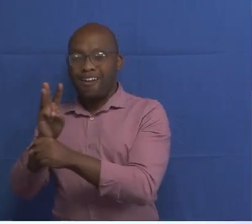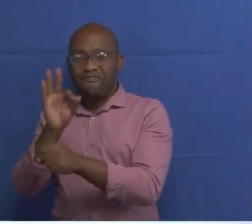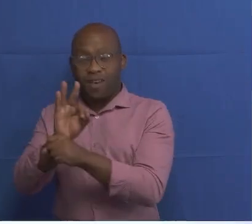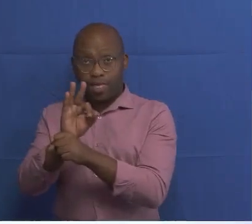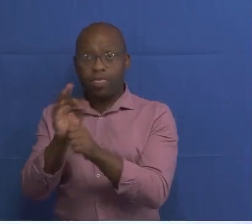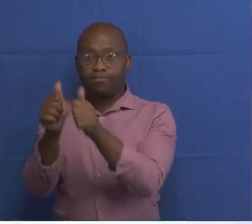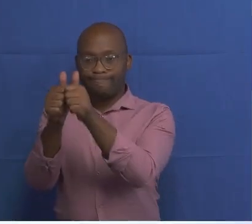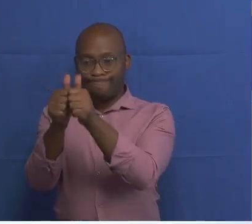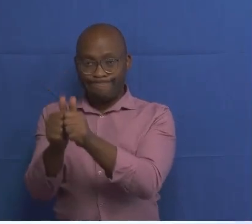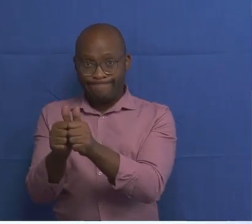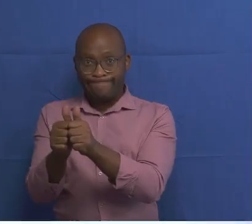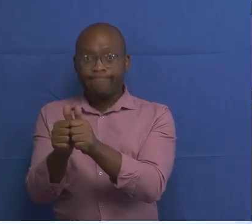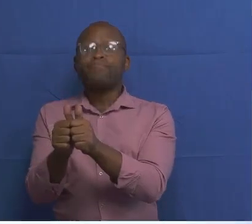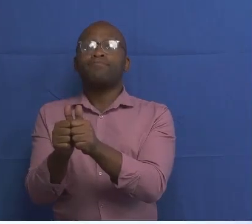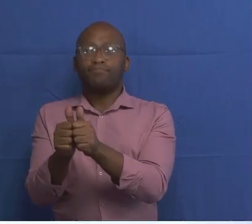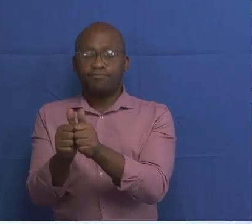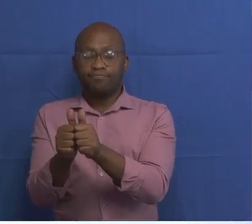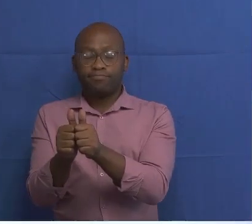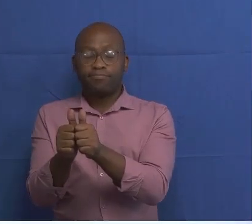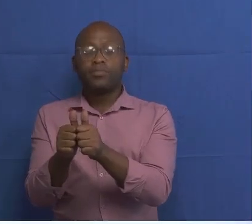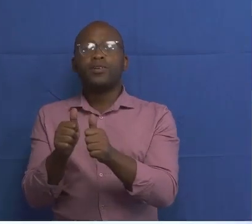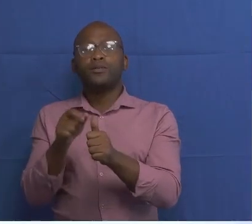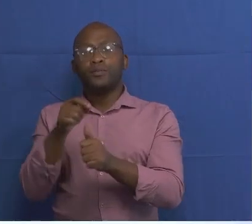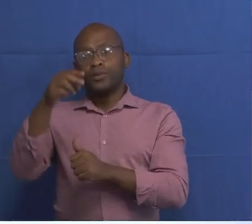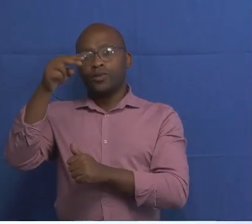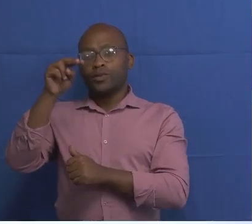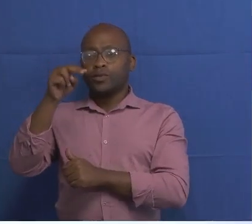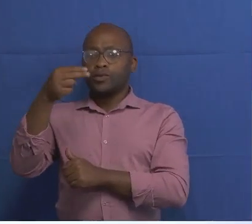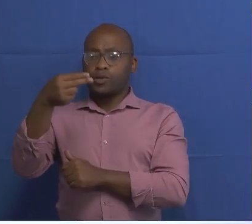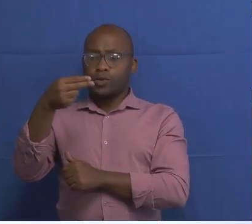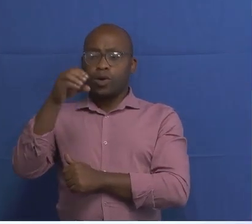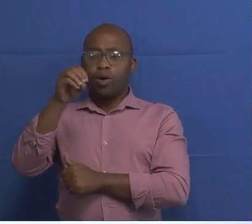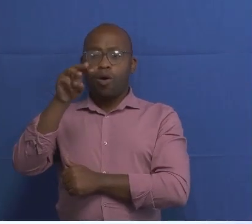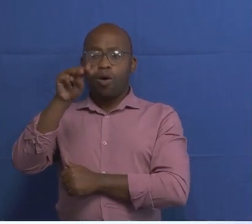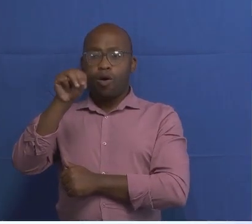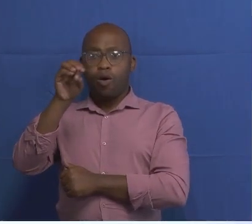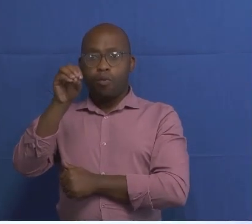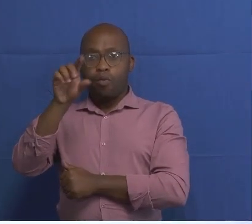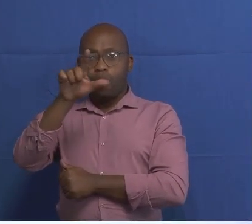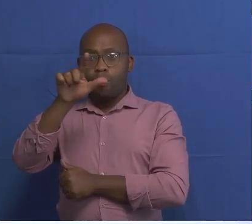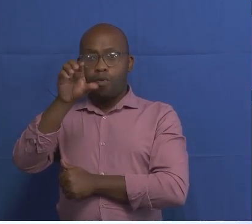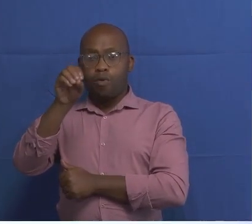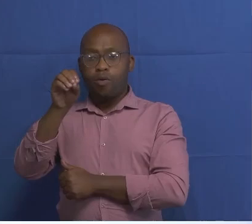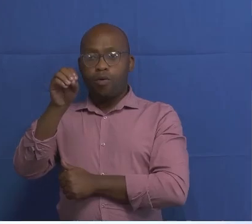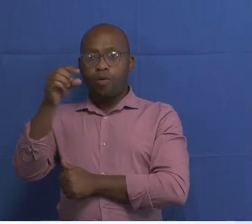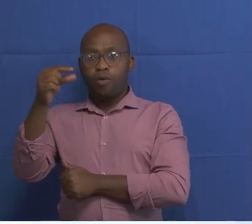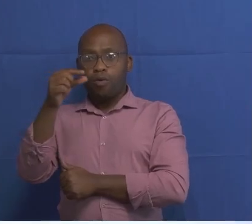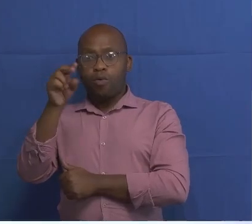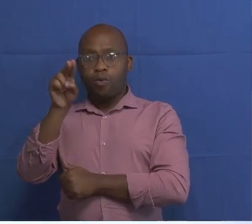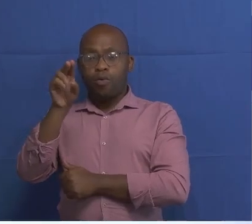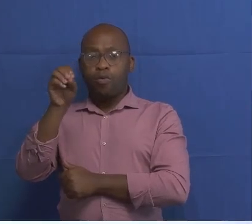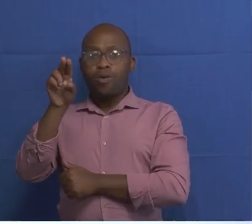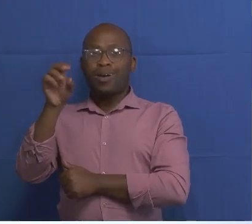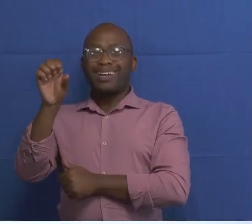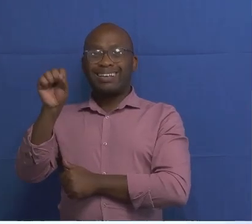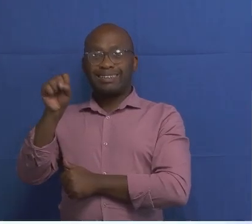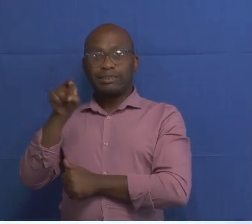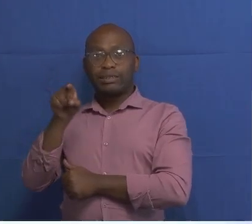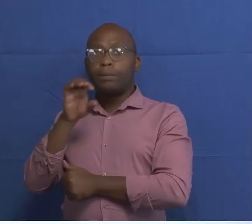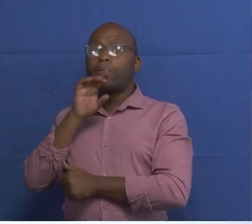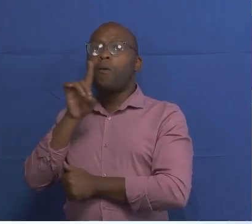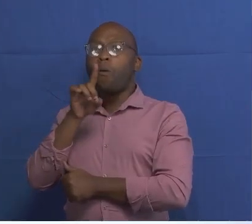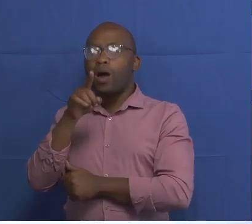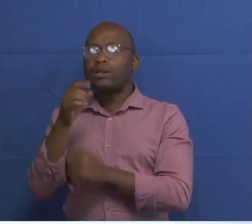the characteristics of these homologous chromosomes is that they have the same size, they have the same